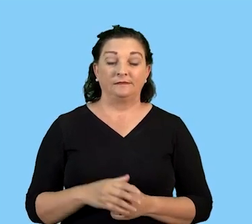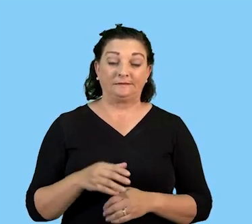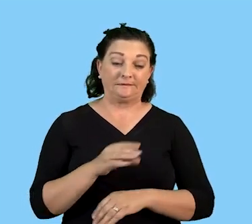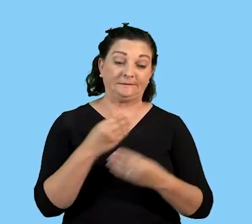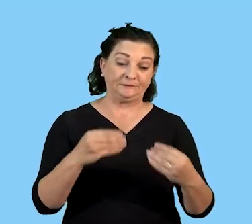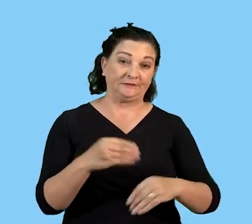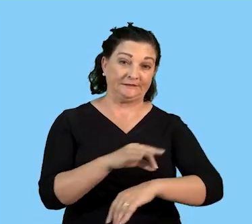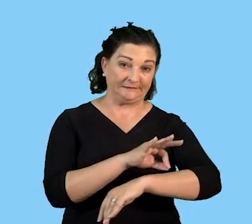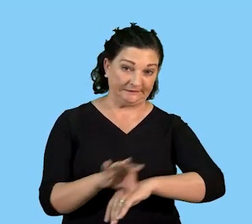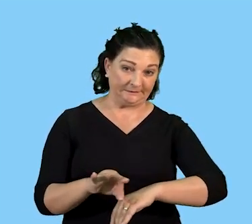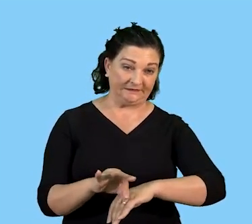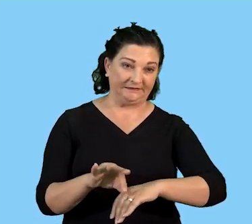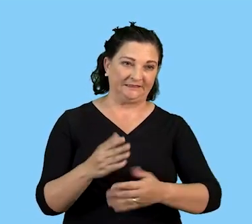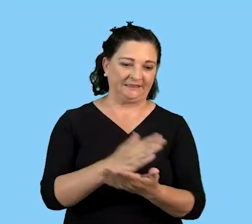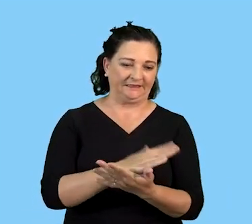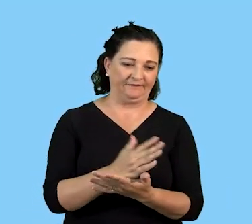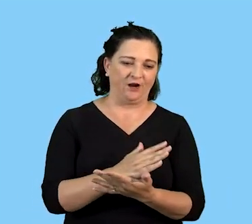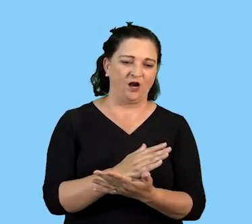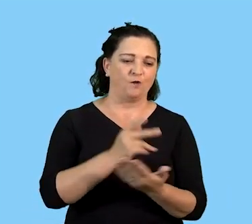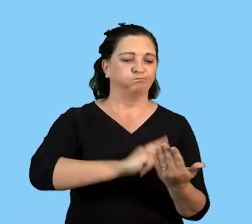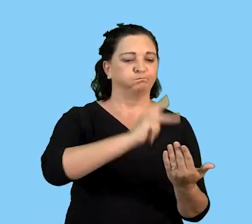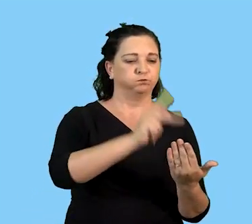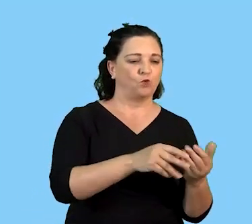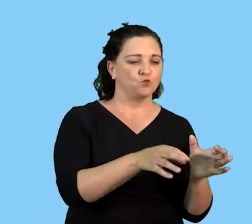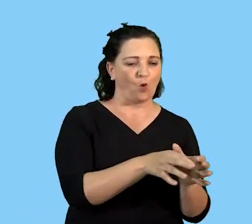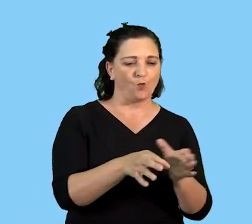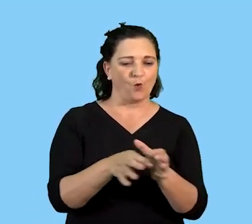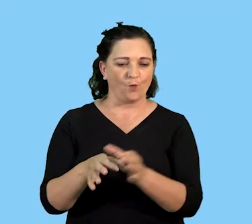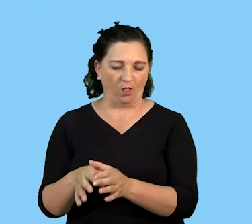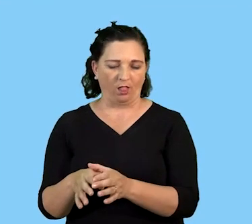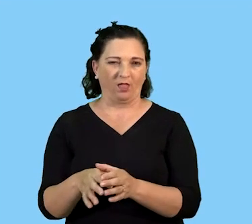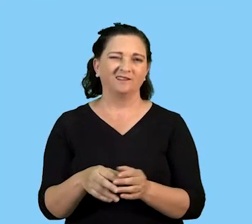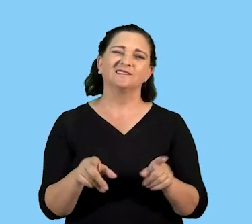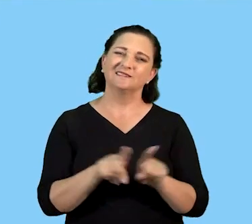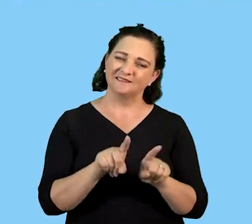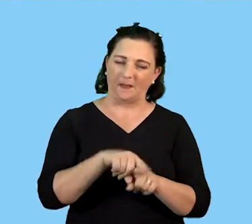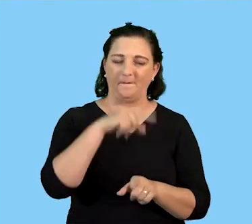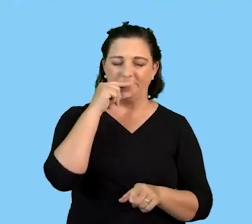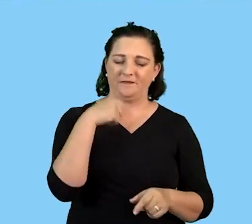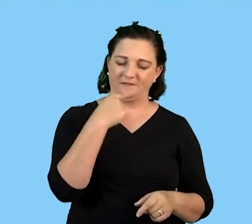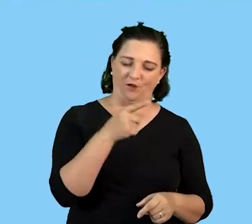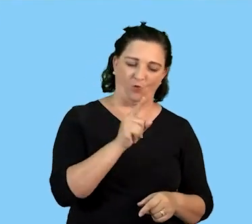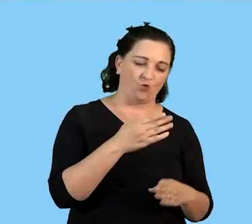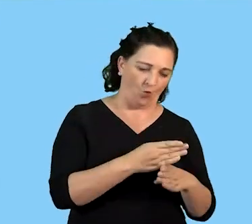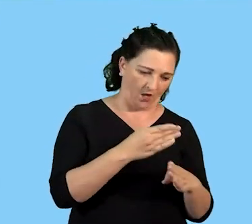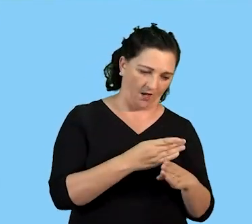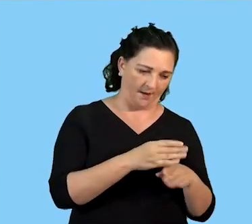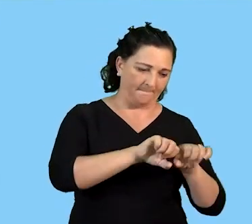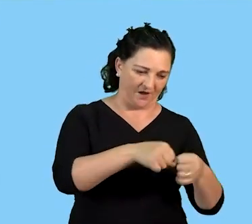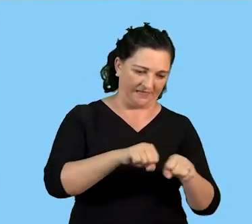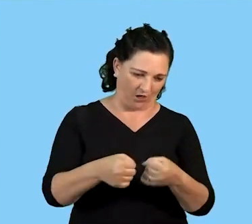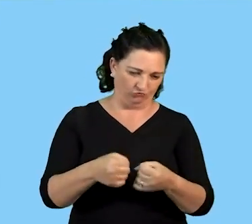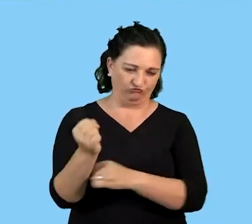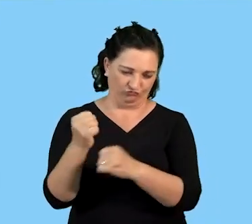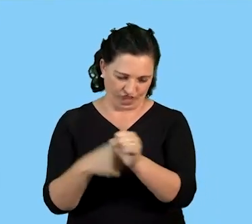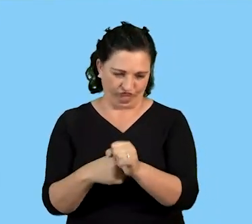business plan into smaller projects. So the work breakdown structure, as the name says, work breakdown structure, it's the